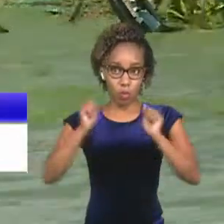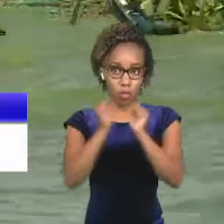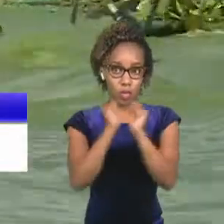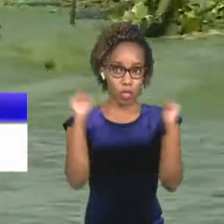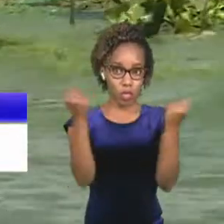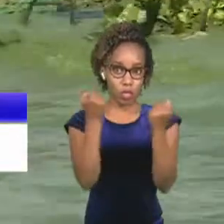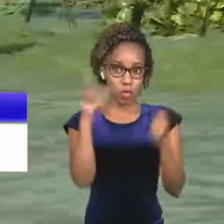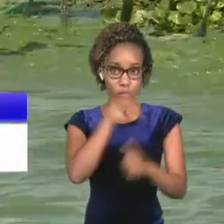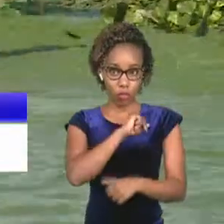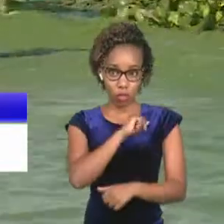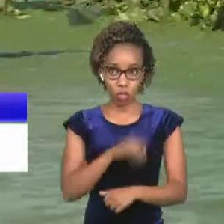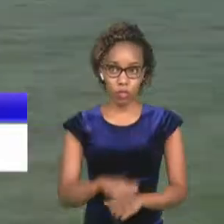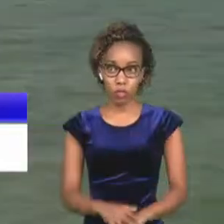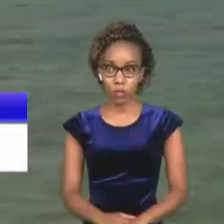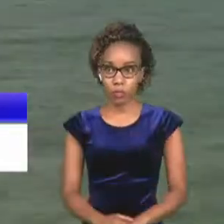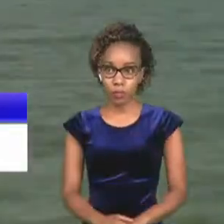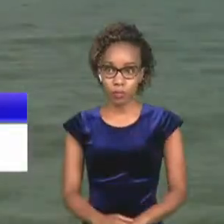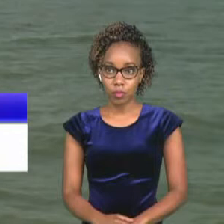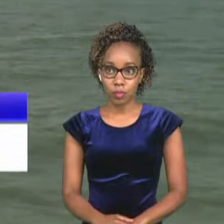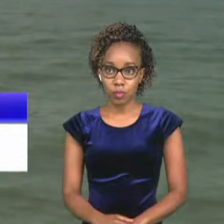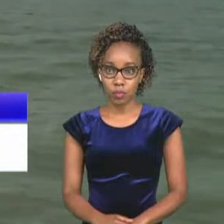rescued.